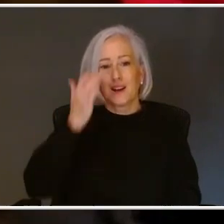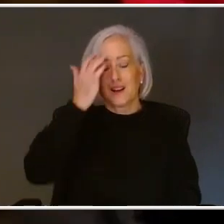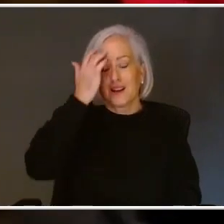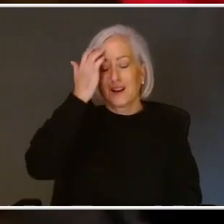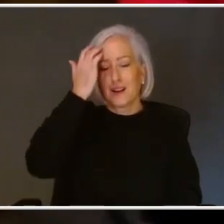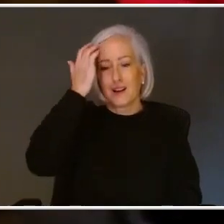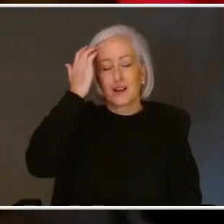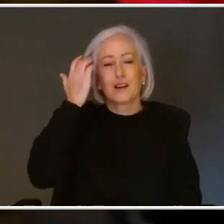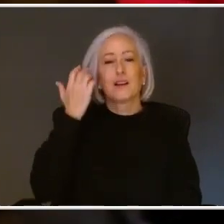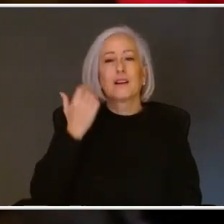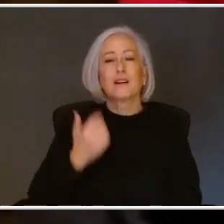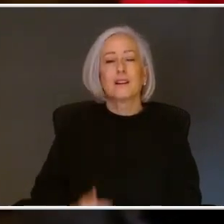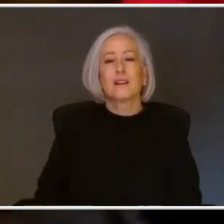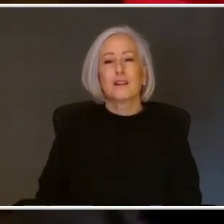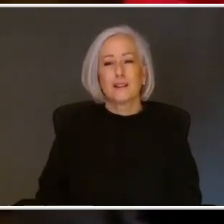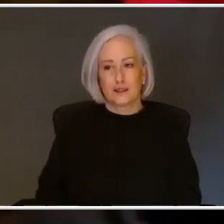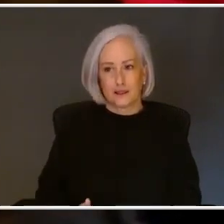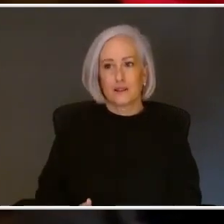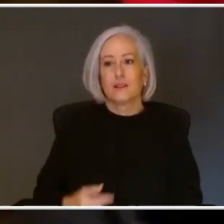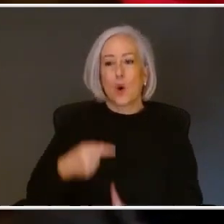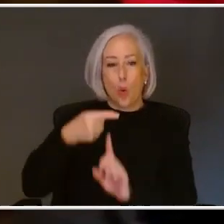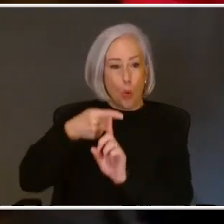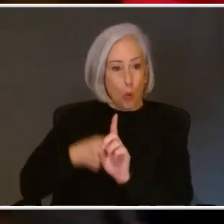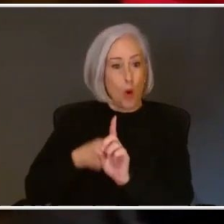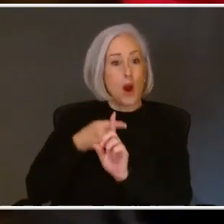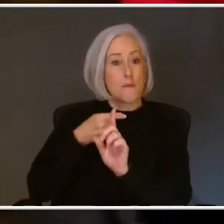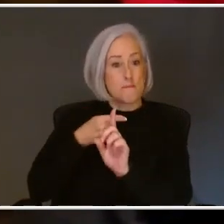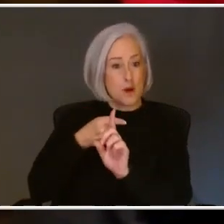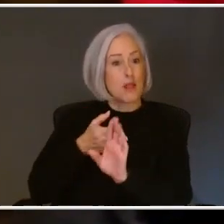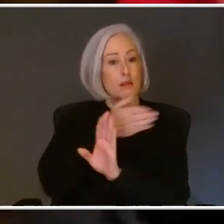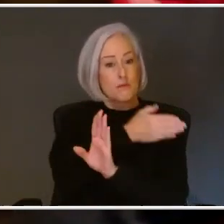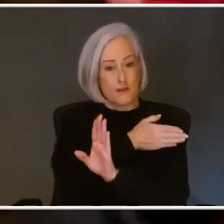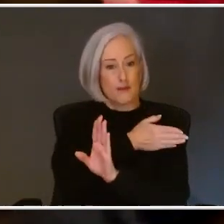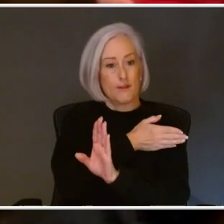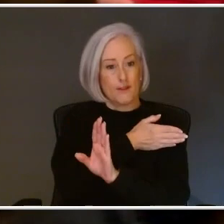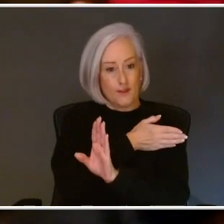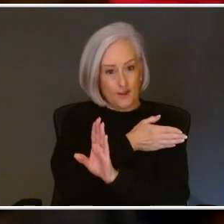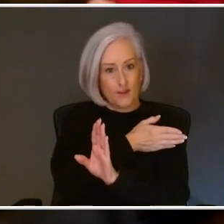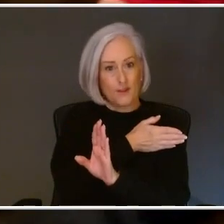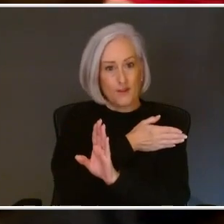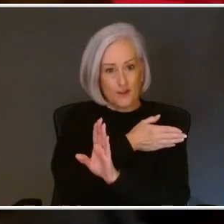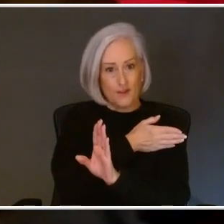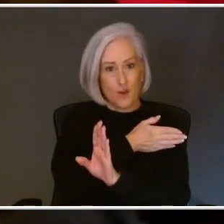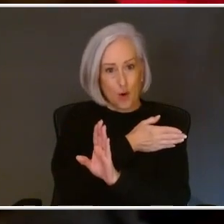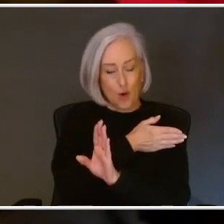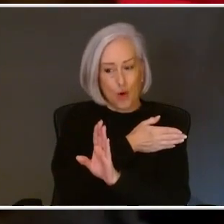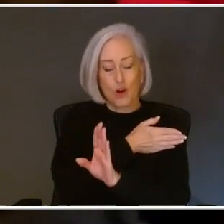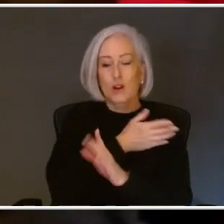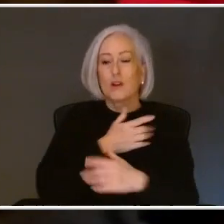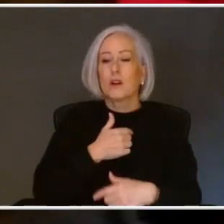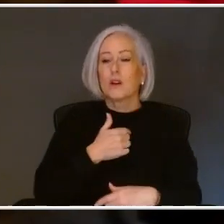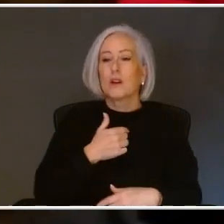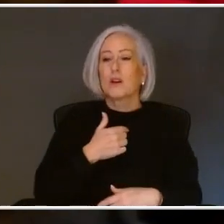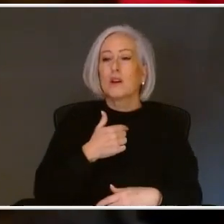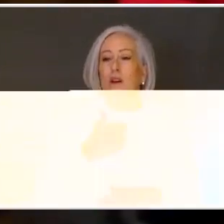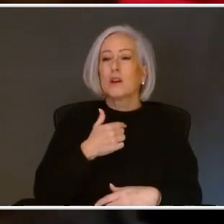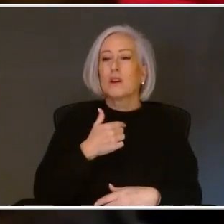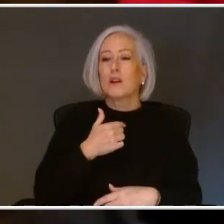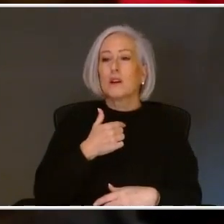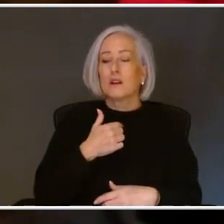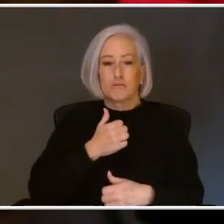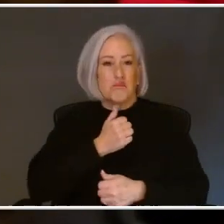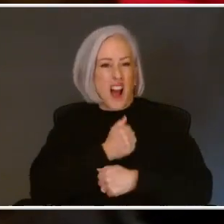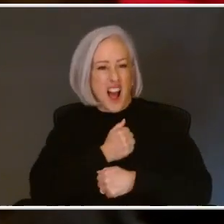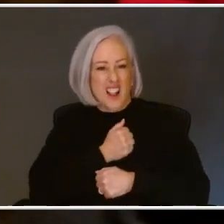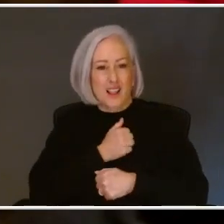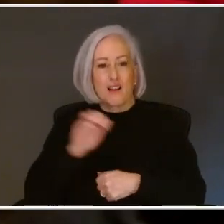Well, it was like a month prior. I was a huge Marvel fan, and we had gone to see the Black